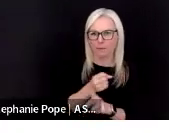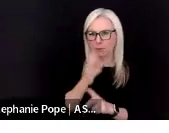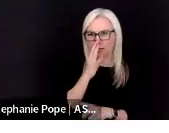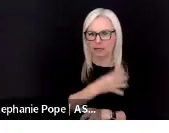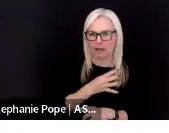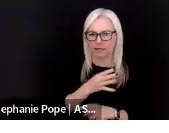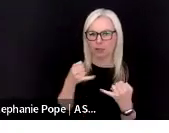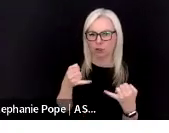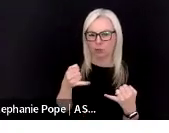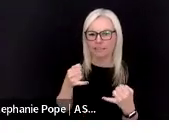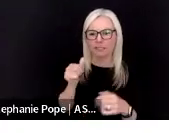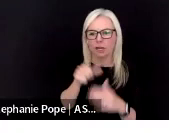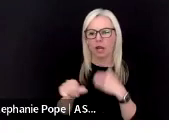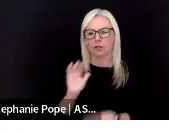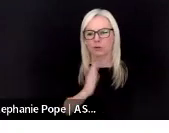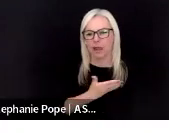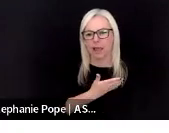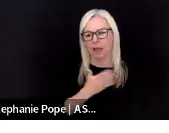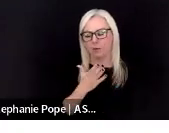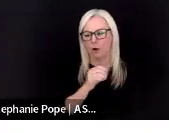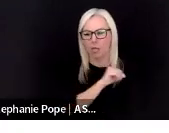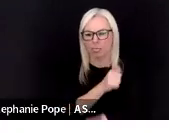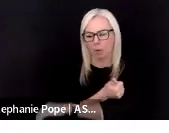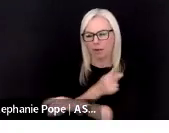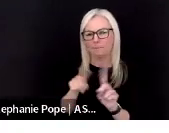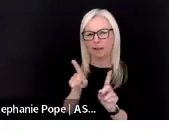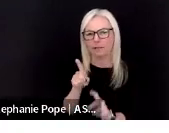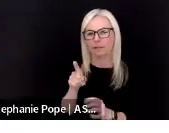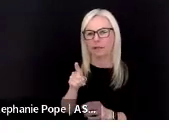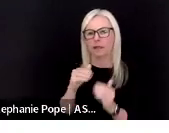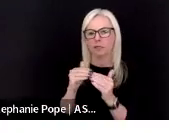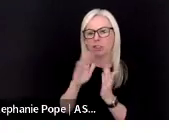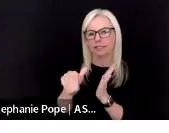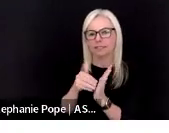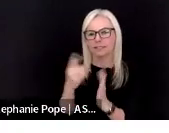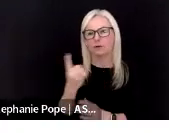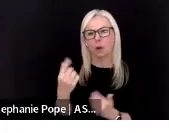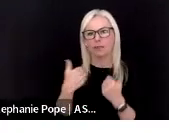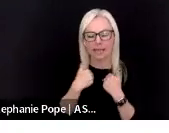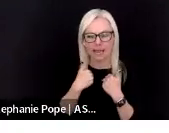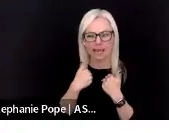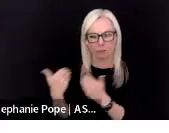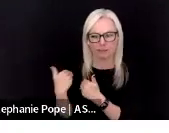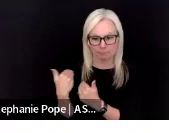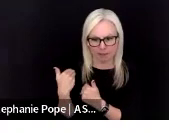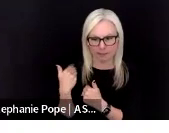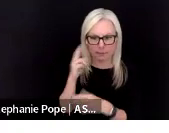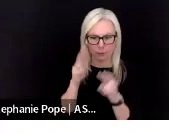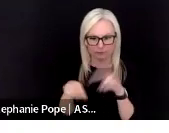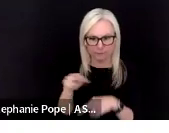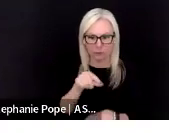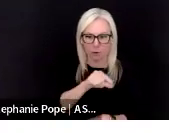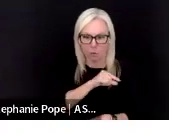jurisdiction under our authority in the statute. So the Justice Center has always had a responsibility to review the quality of